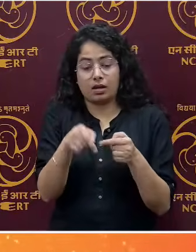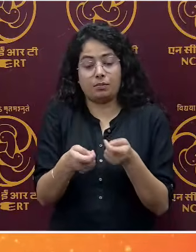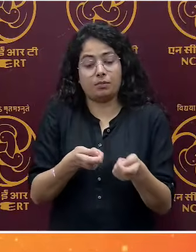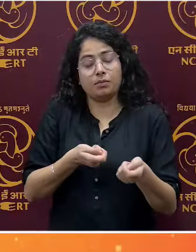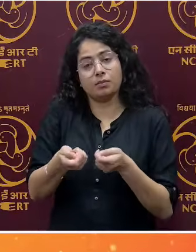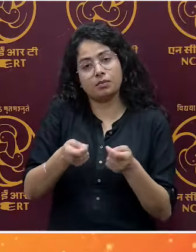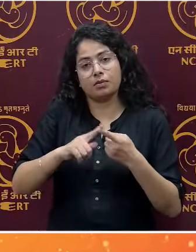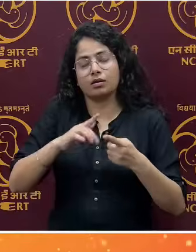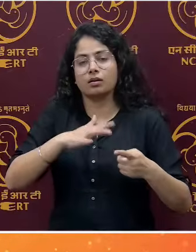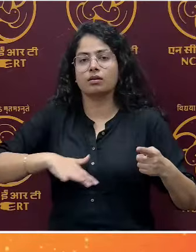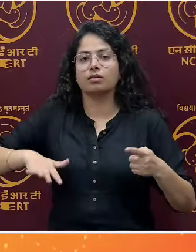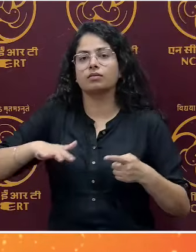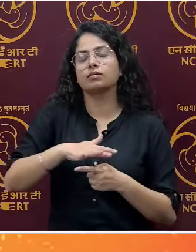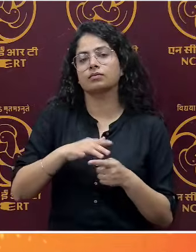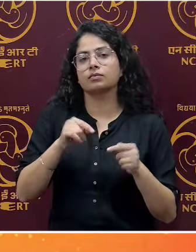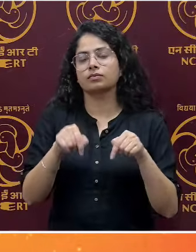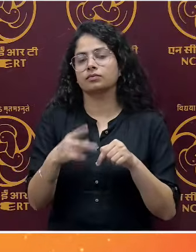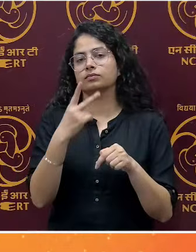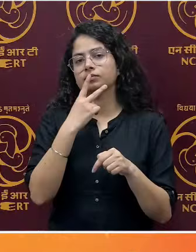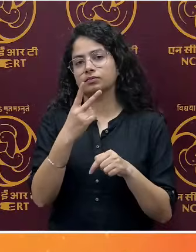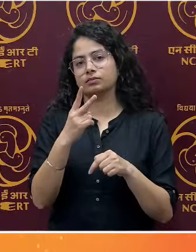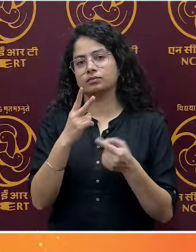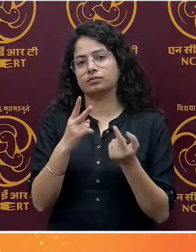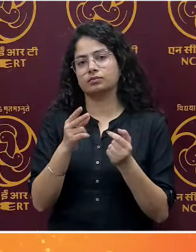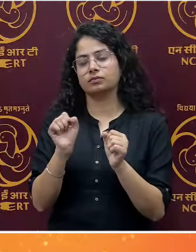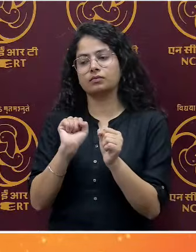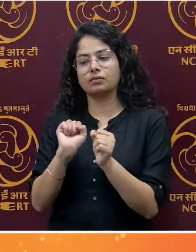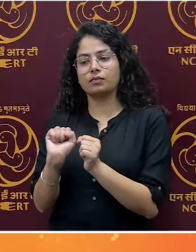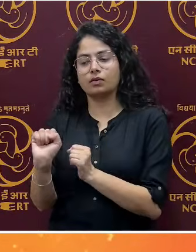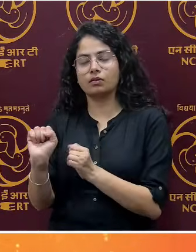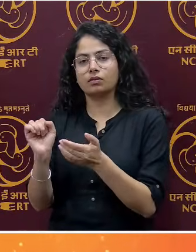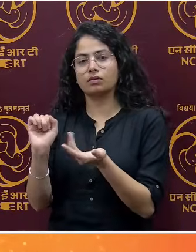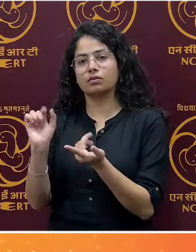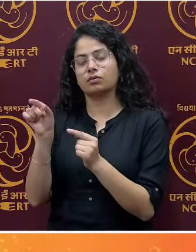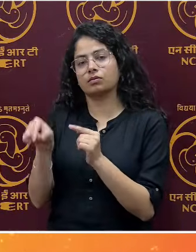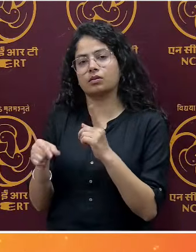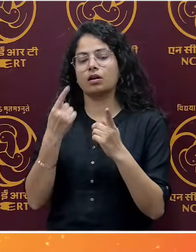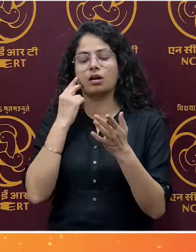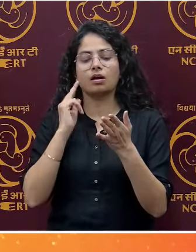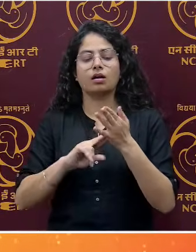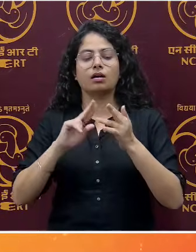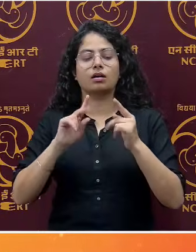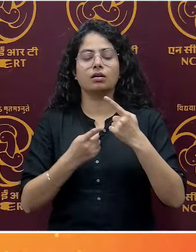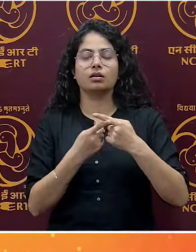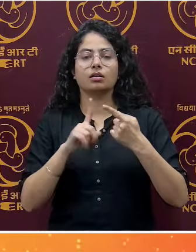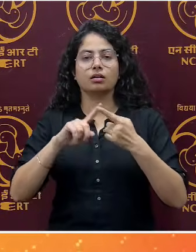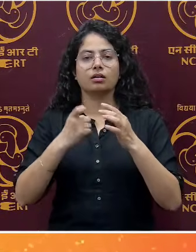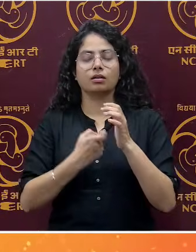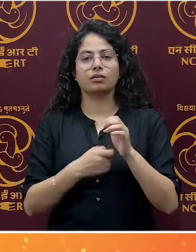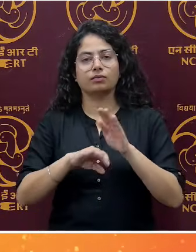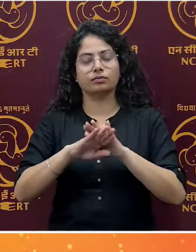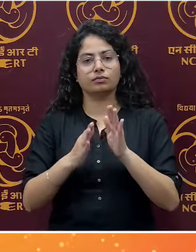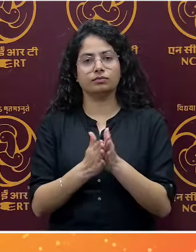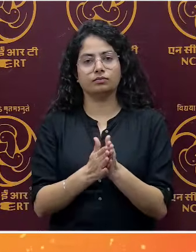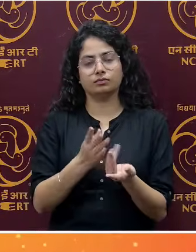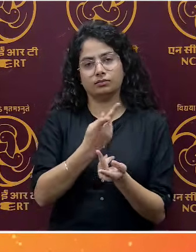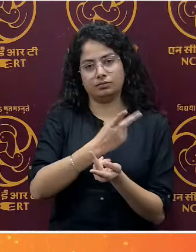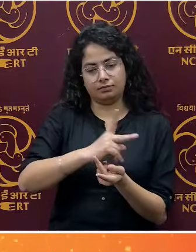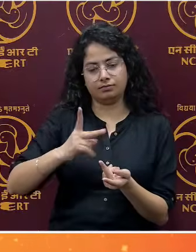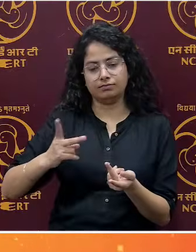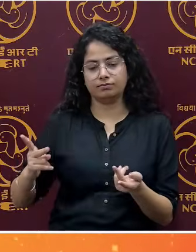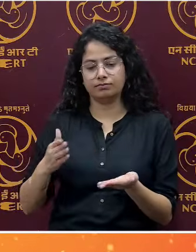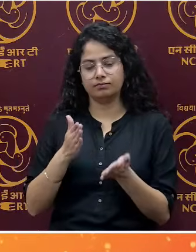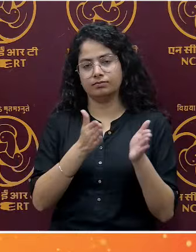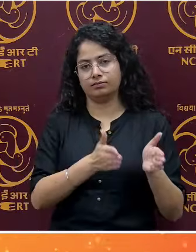environment. Now let's have a look at the user interface. Now this user interface is divided between so many